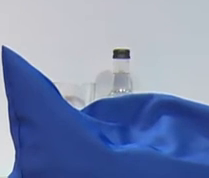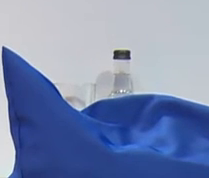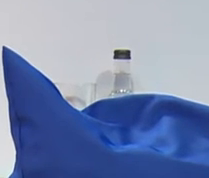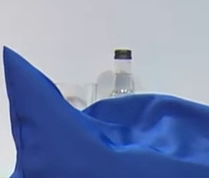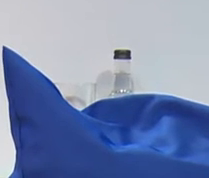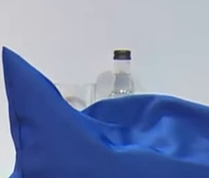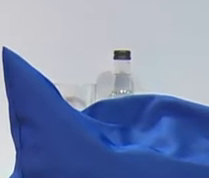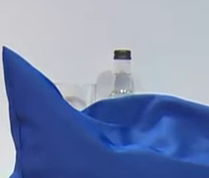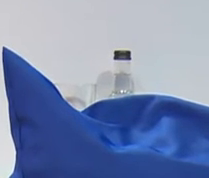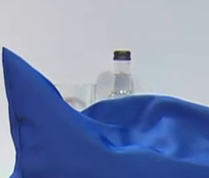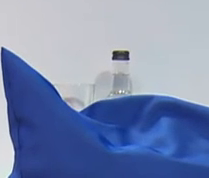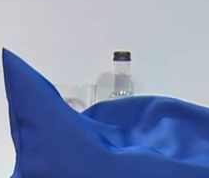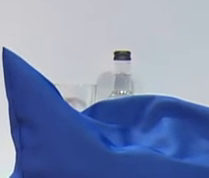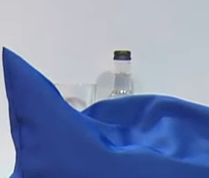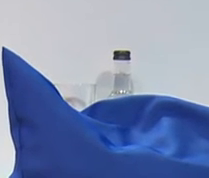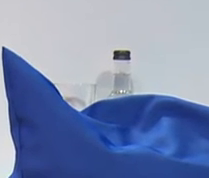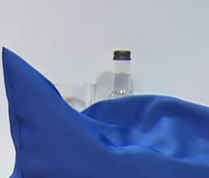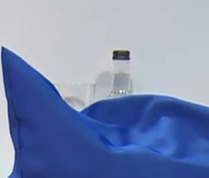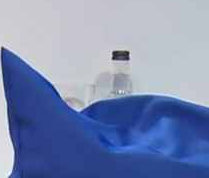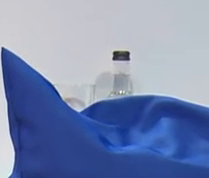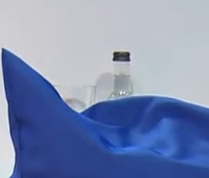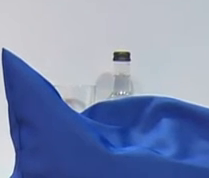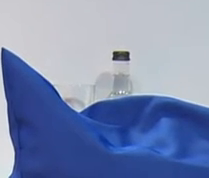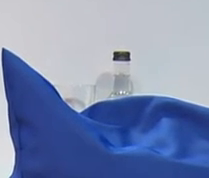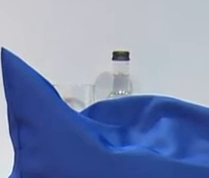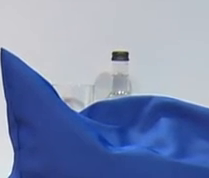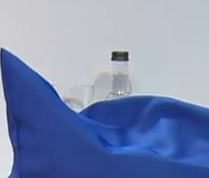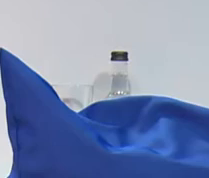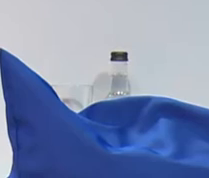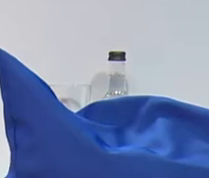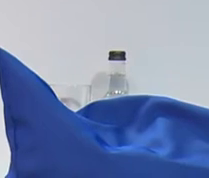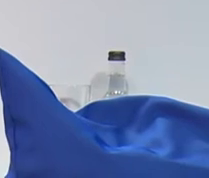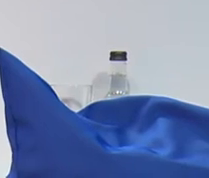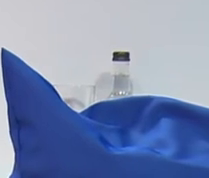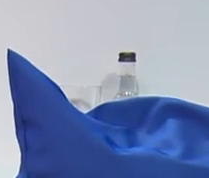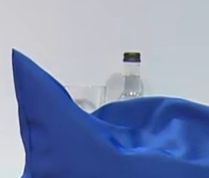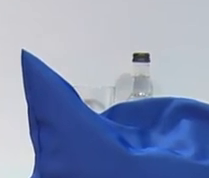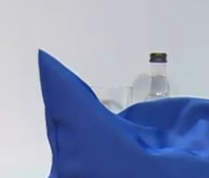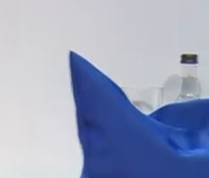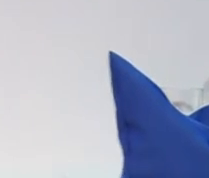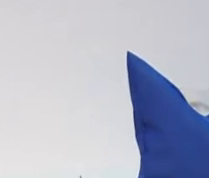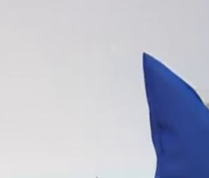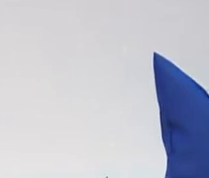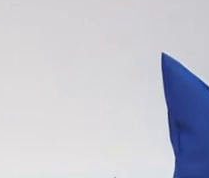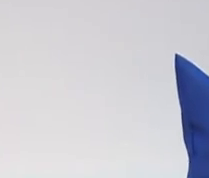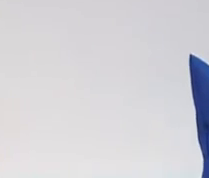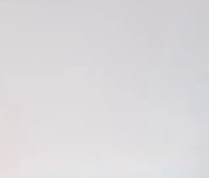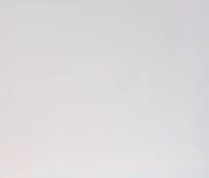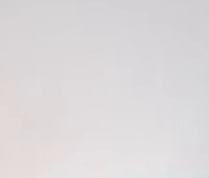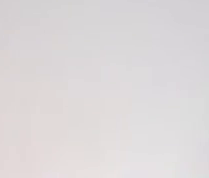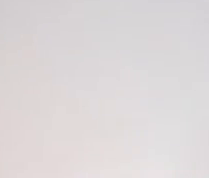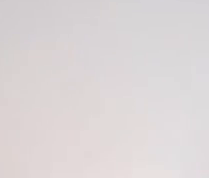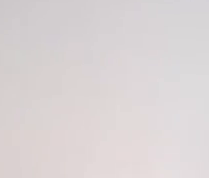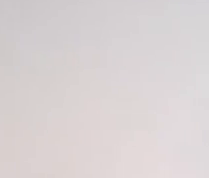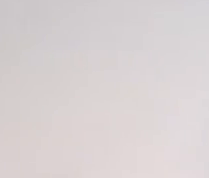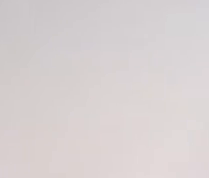are no longer to be paid by all European consumers who travel within